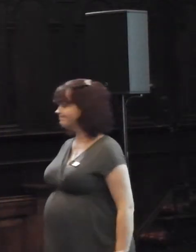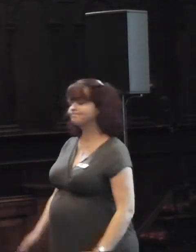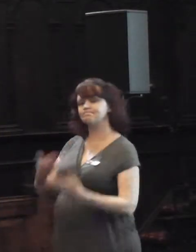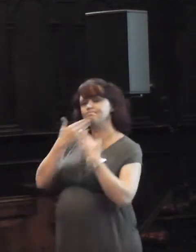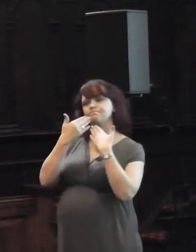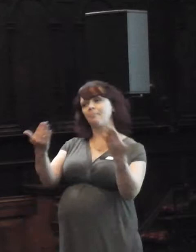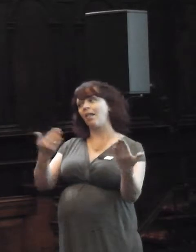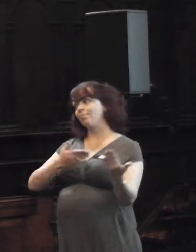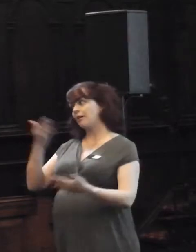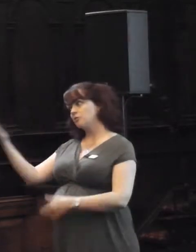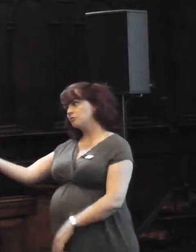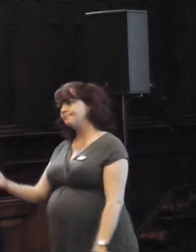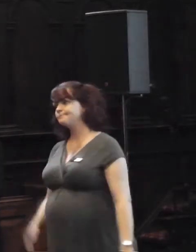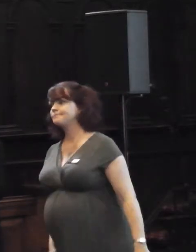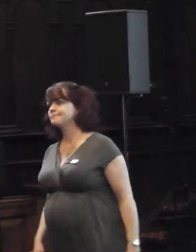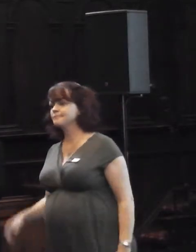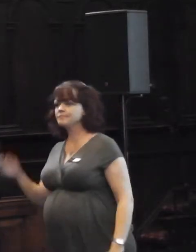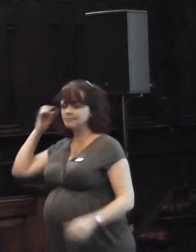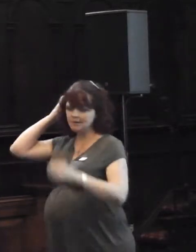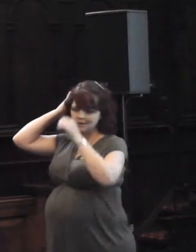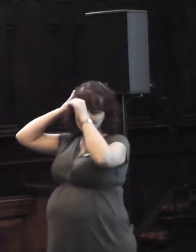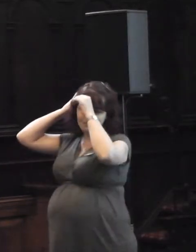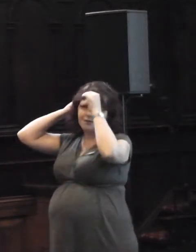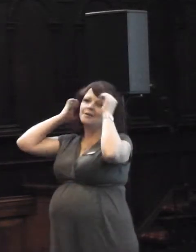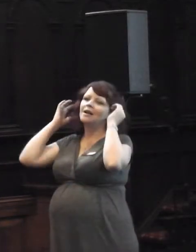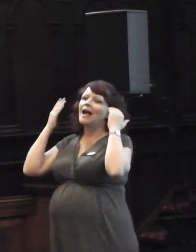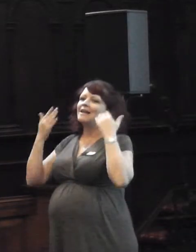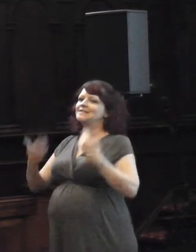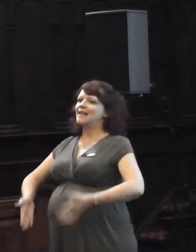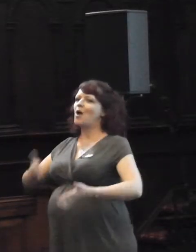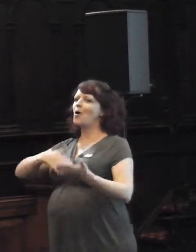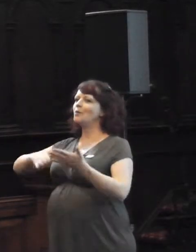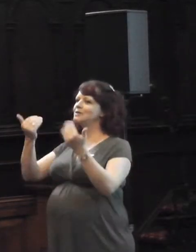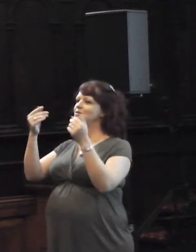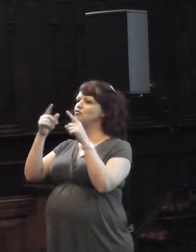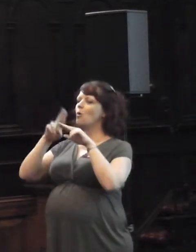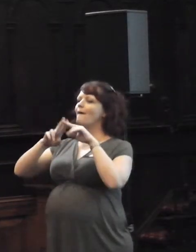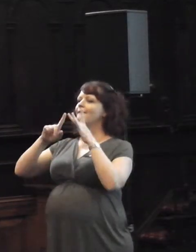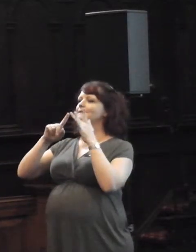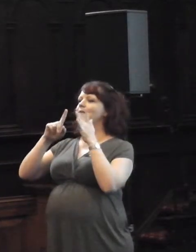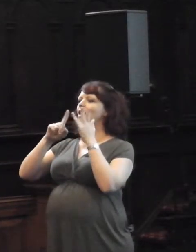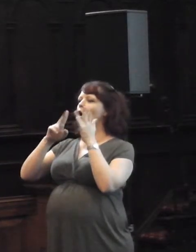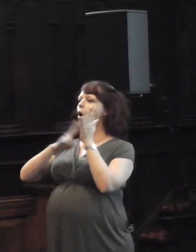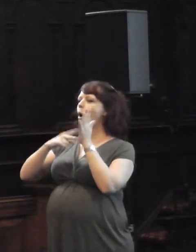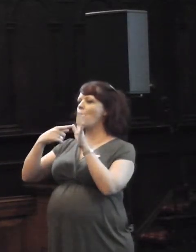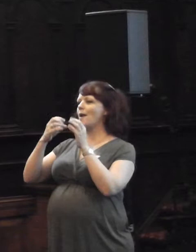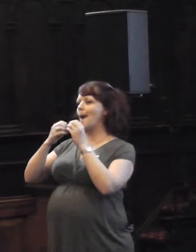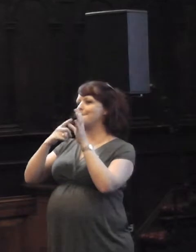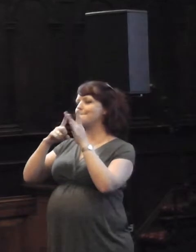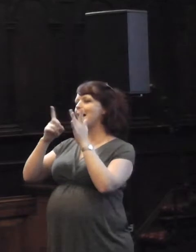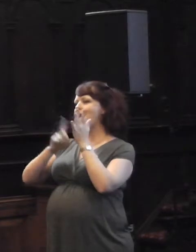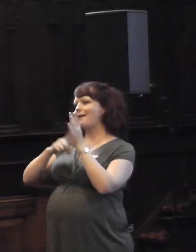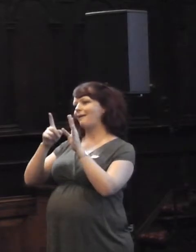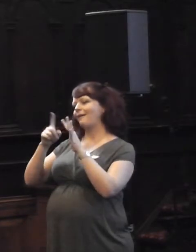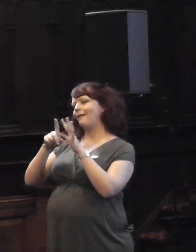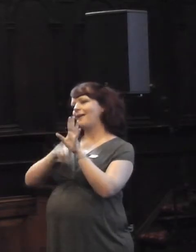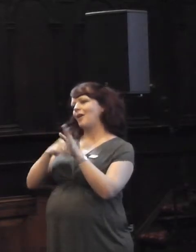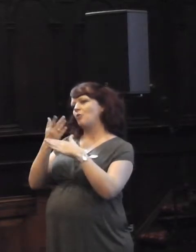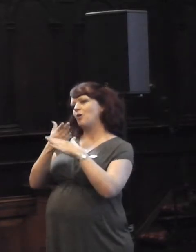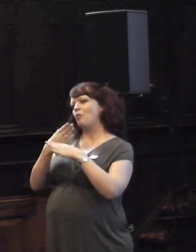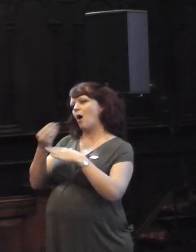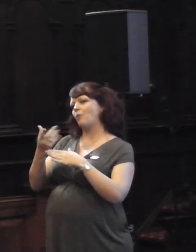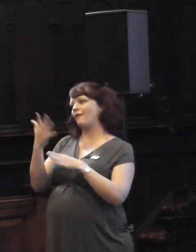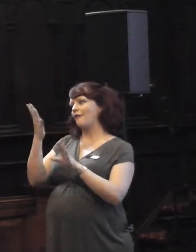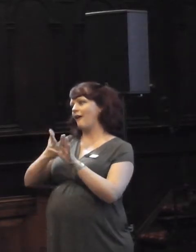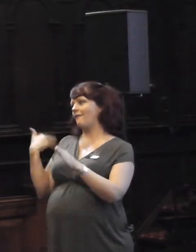very much to Superintendent Perkin. Now I'd like to introduce Fiona who I've been working with for the last 5 years.